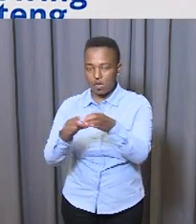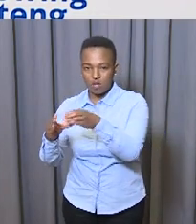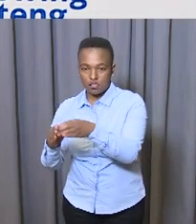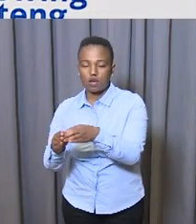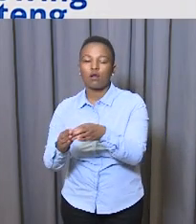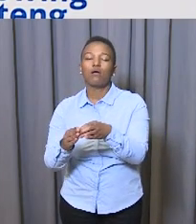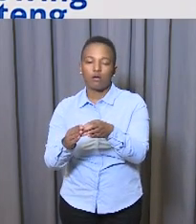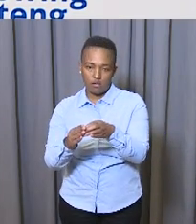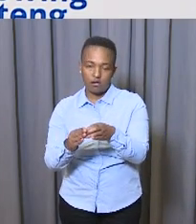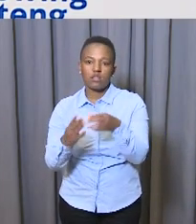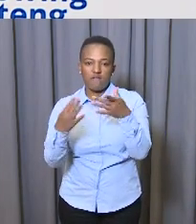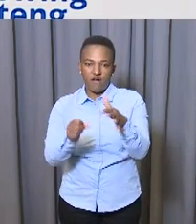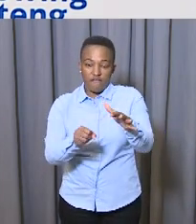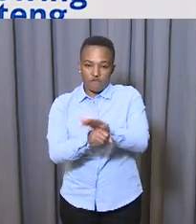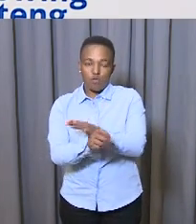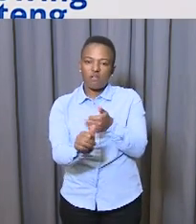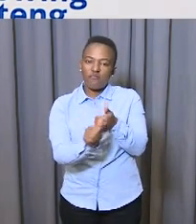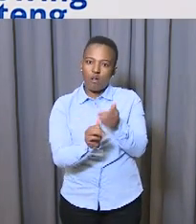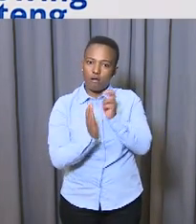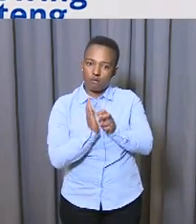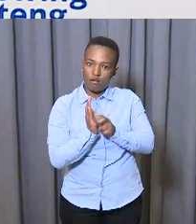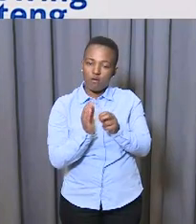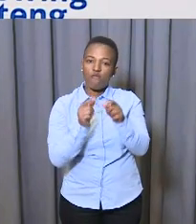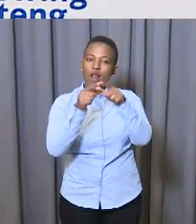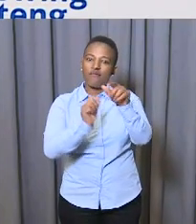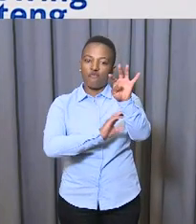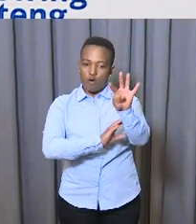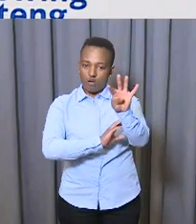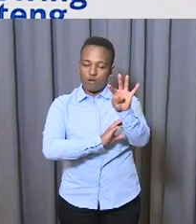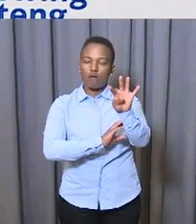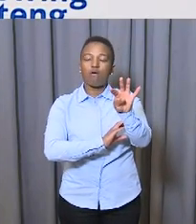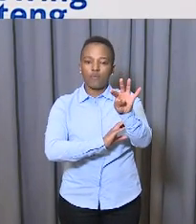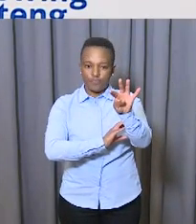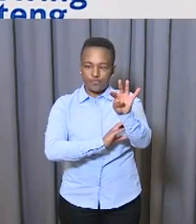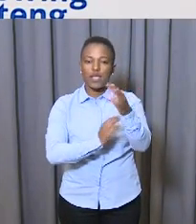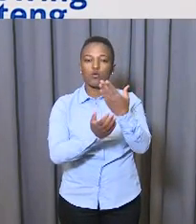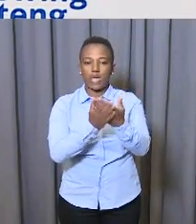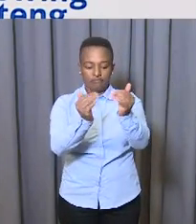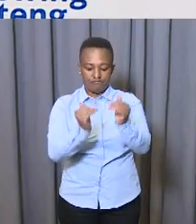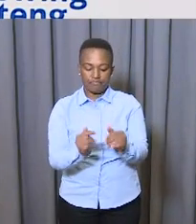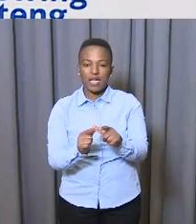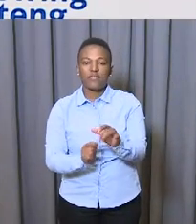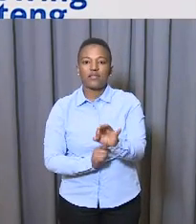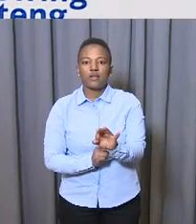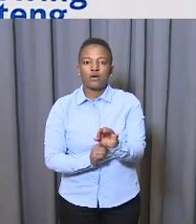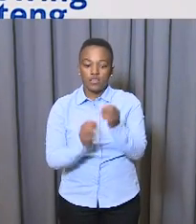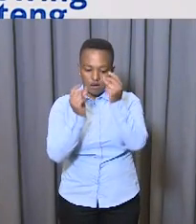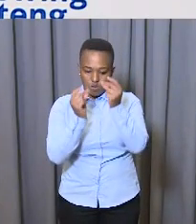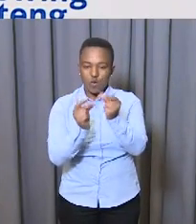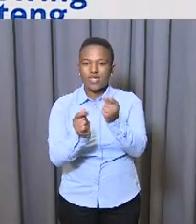have full compliance with level 4. That is the best assurance, the quickest way to